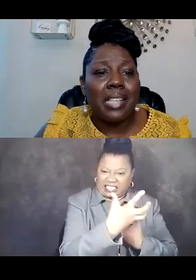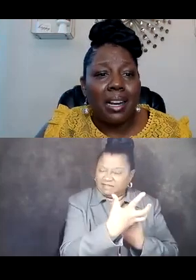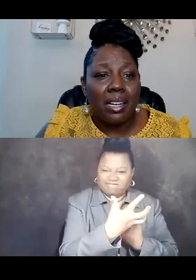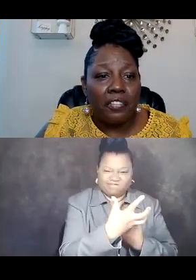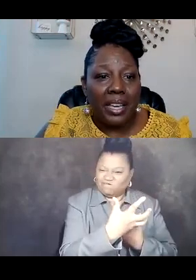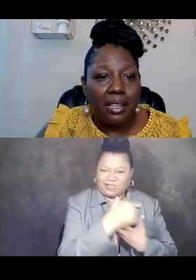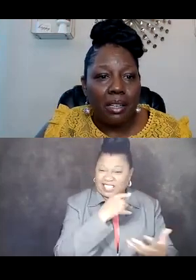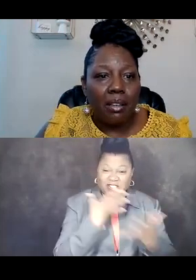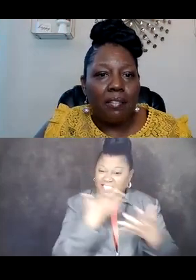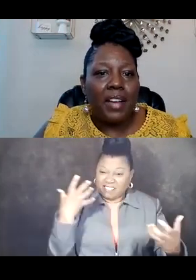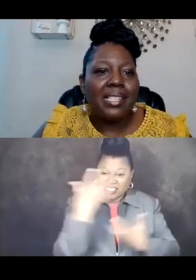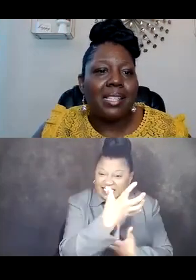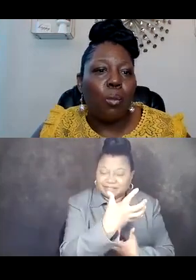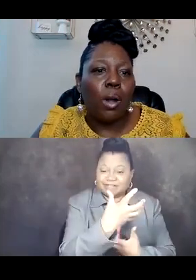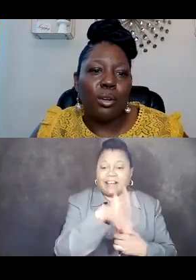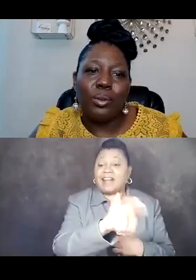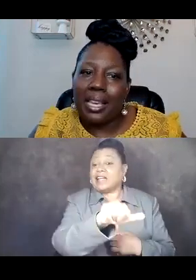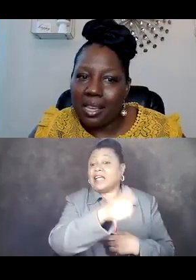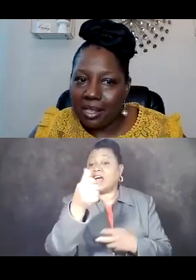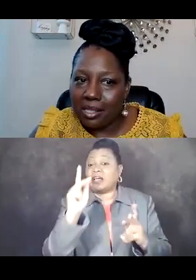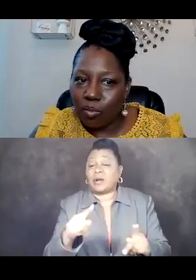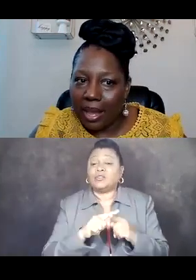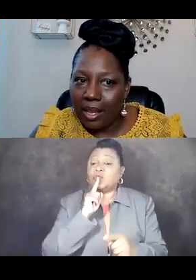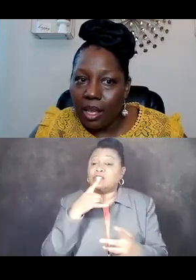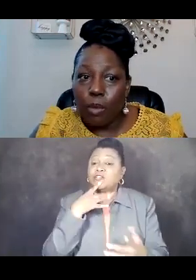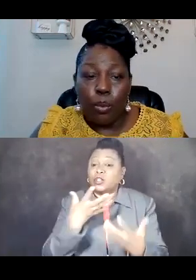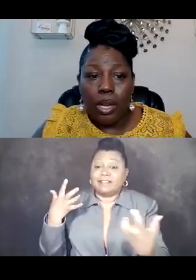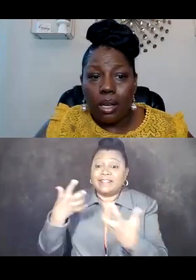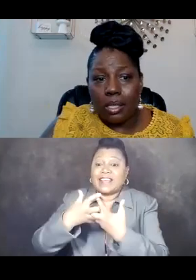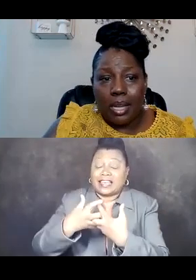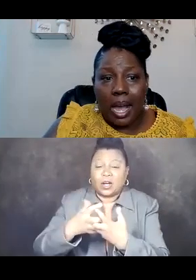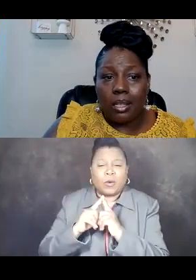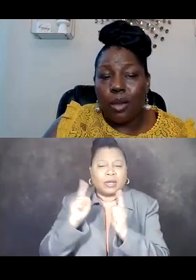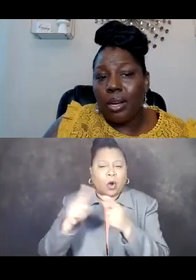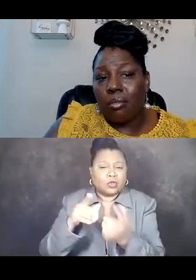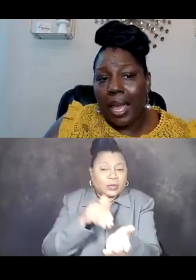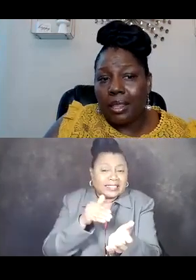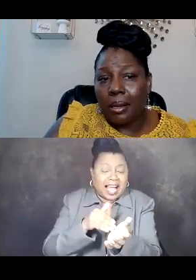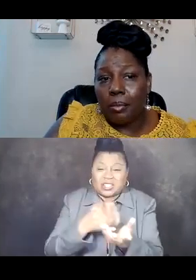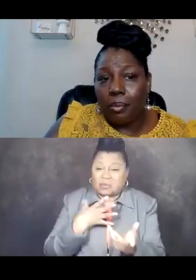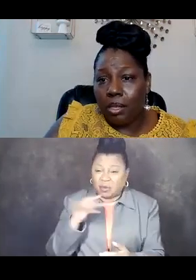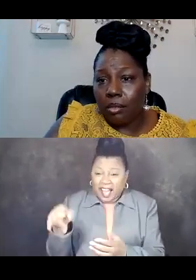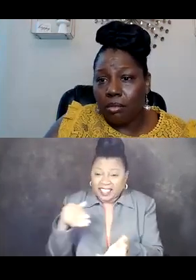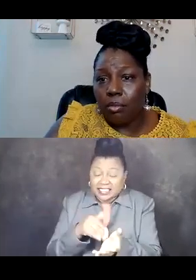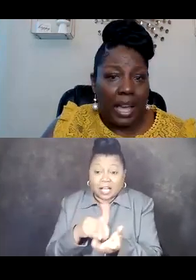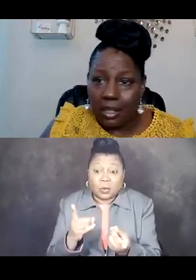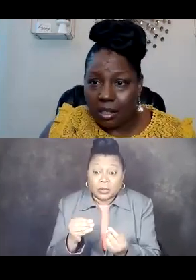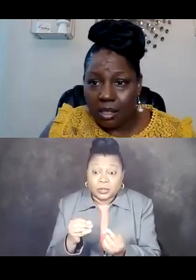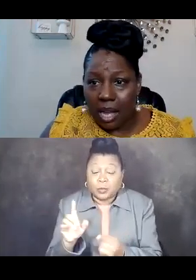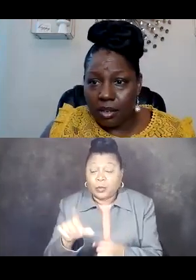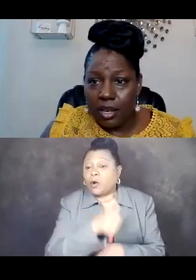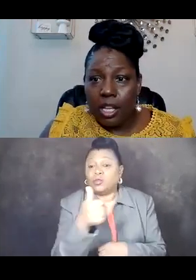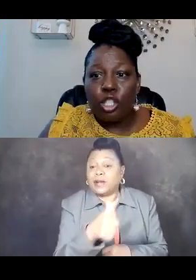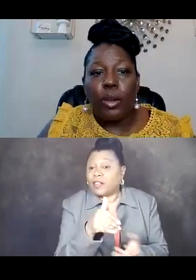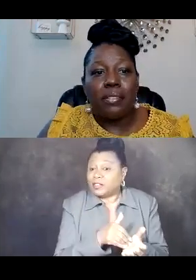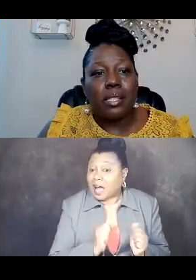it's not a good fit, find someone who is, right? When we go to the doctor and we don't like them, what we do? We find another